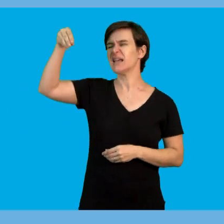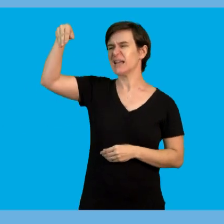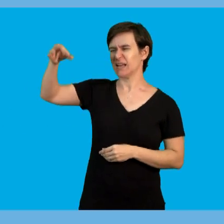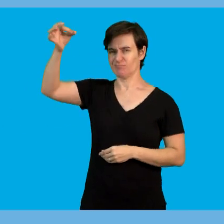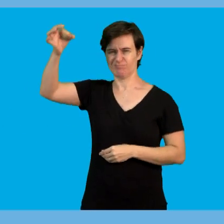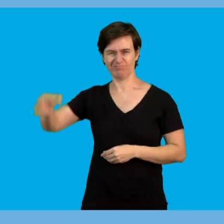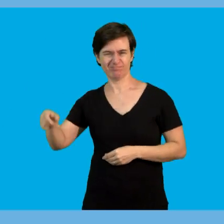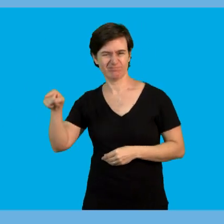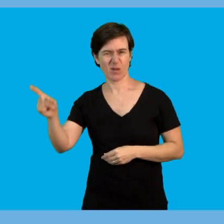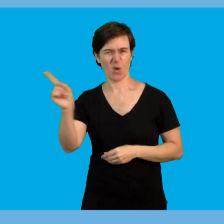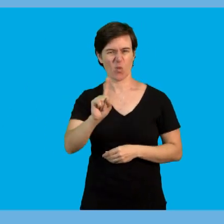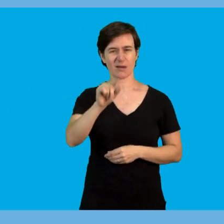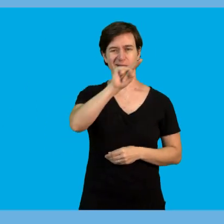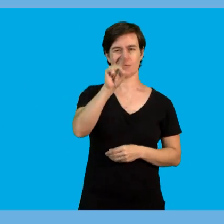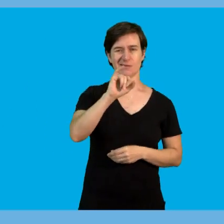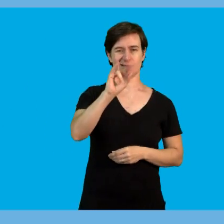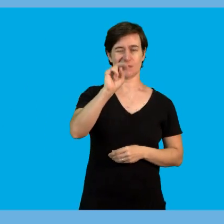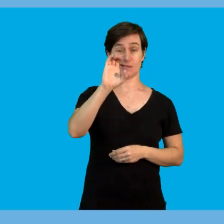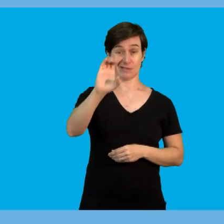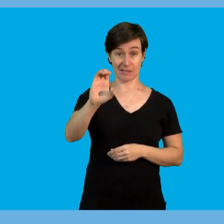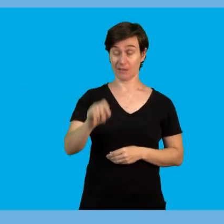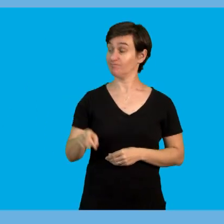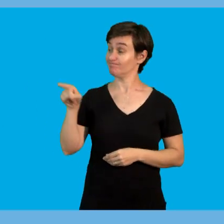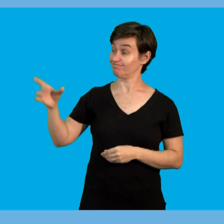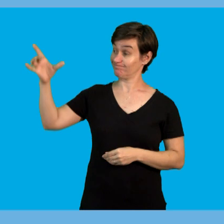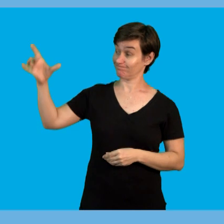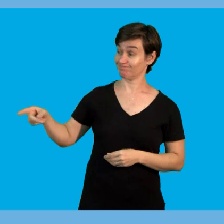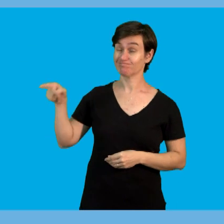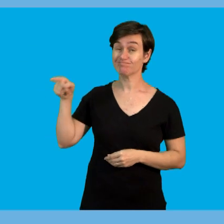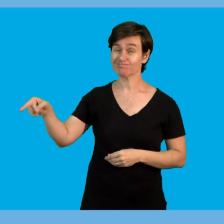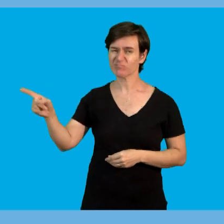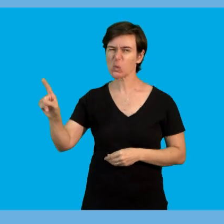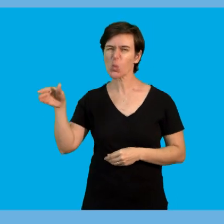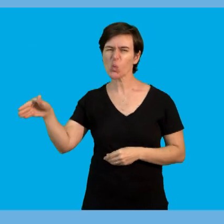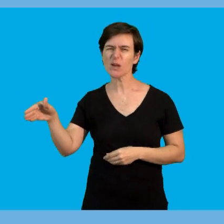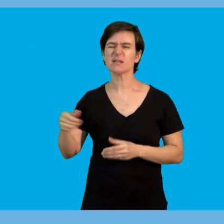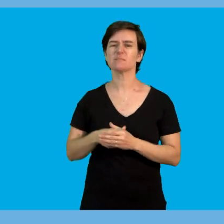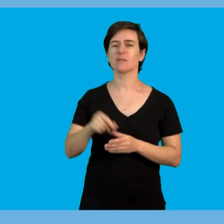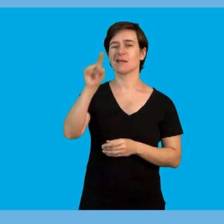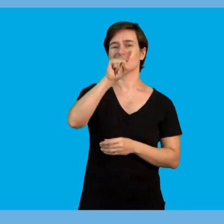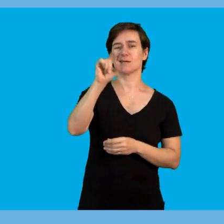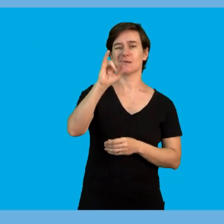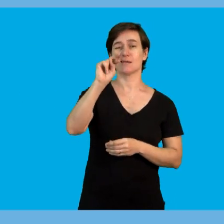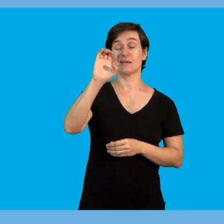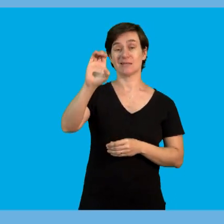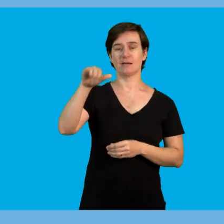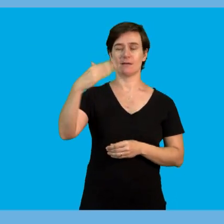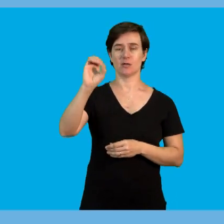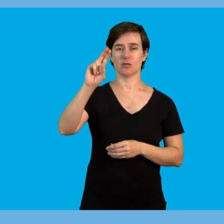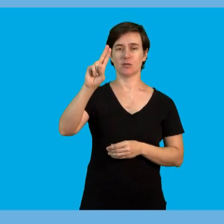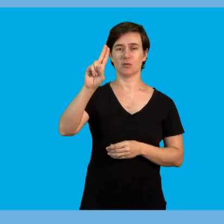zinc plate, and in this beaker there is a solution, and that solution is your zinc sulfate